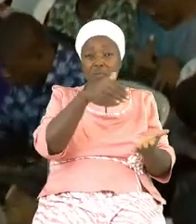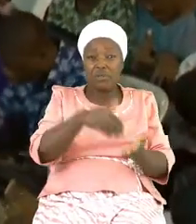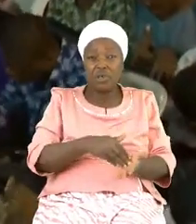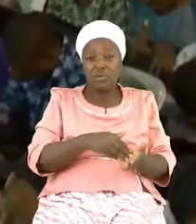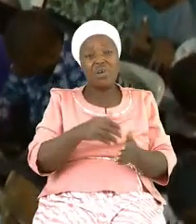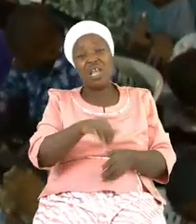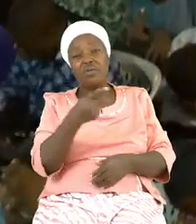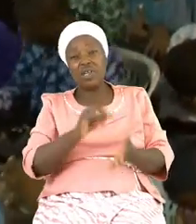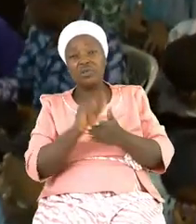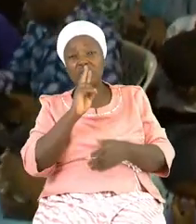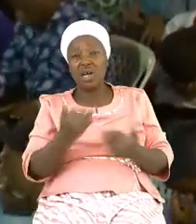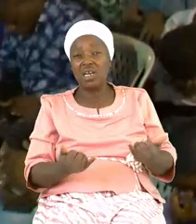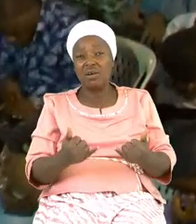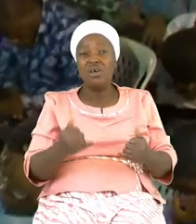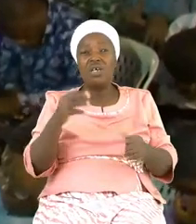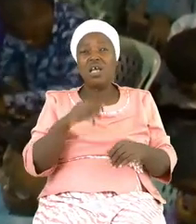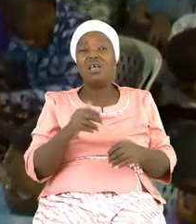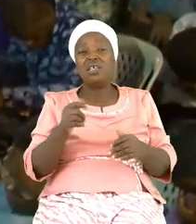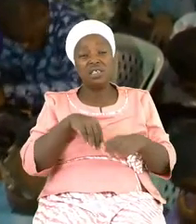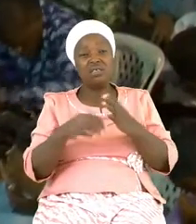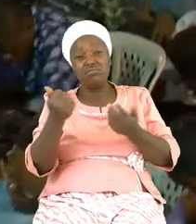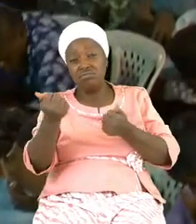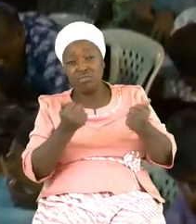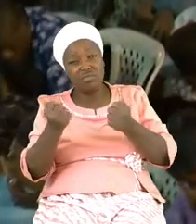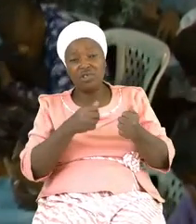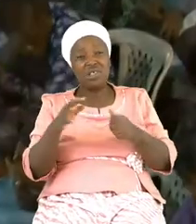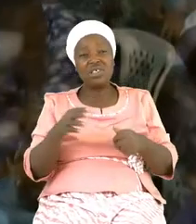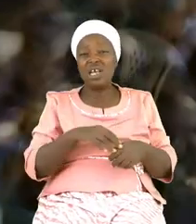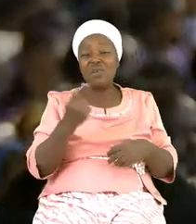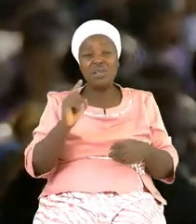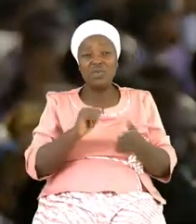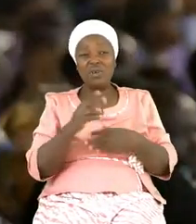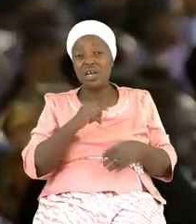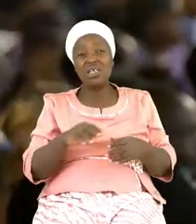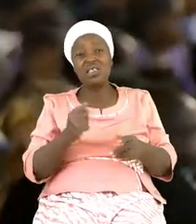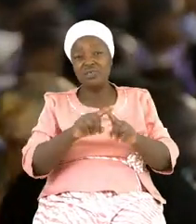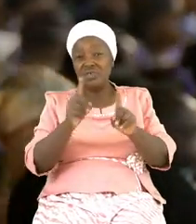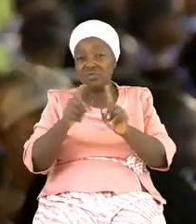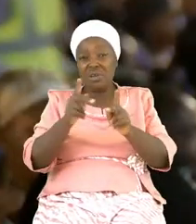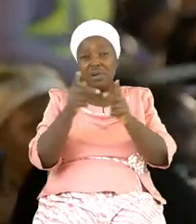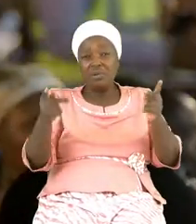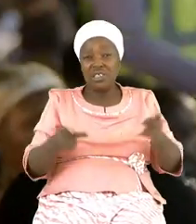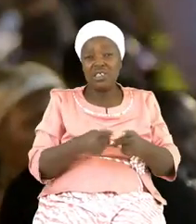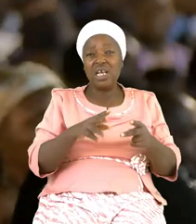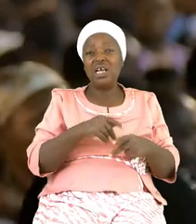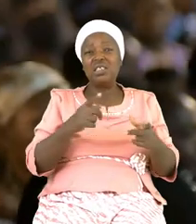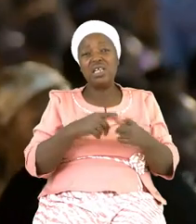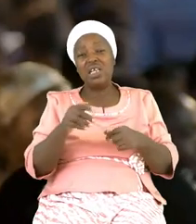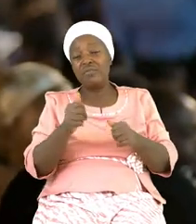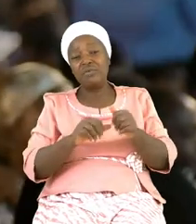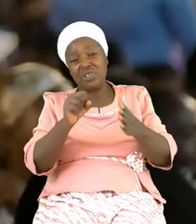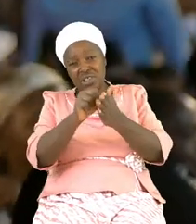are, in the halls, and then in the various locations in every region and every state, every